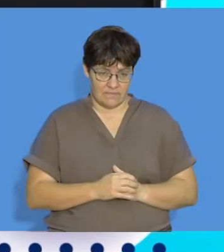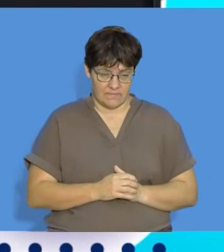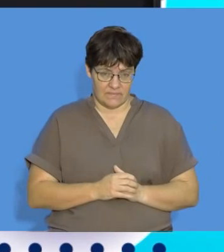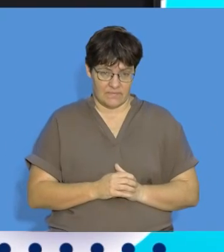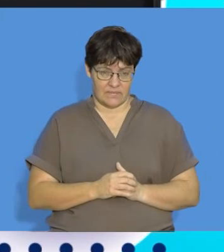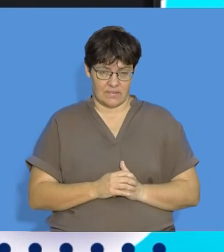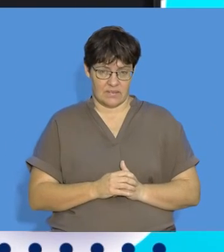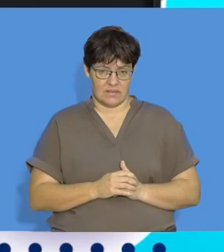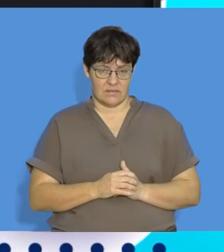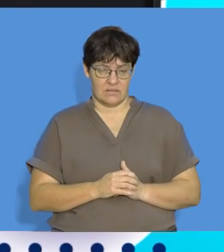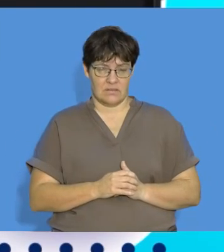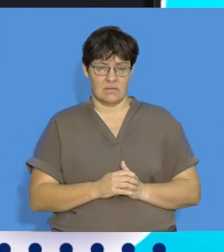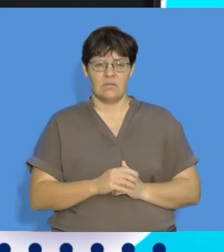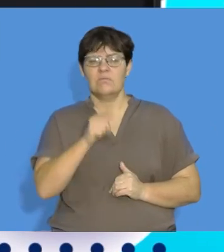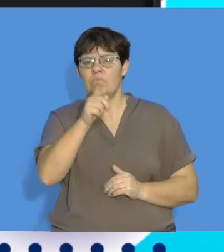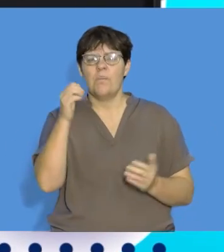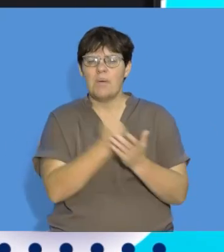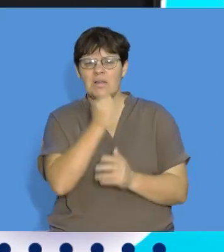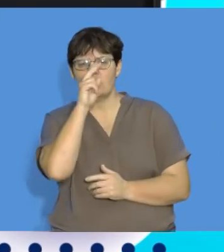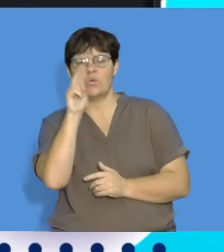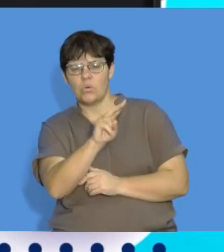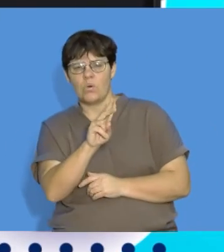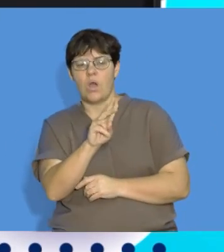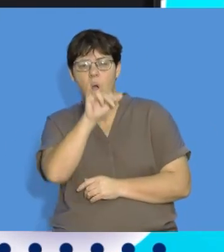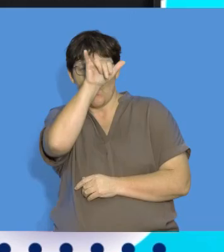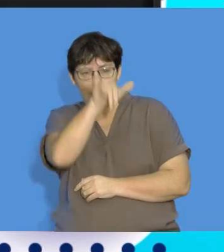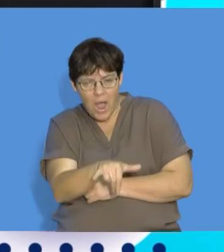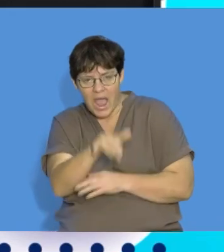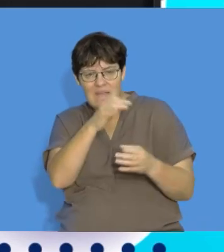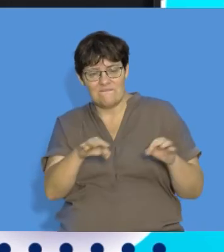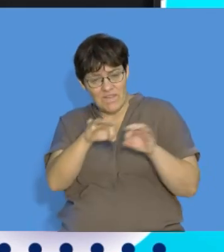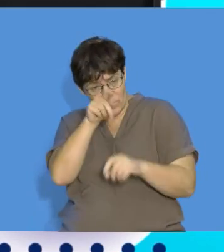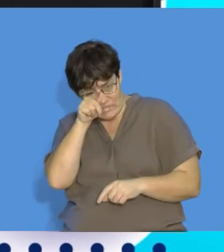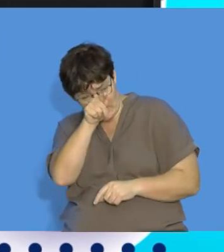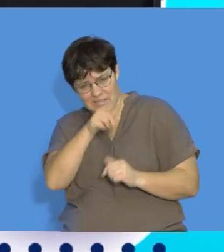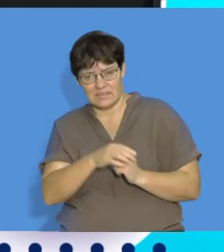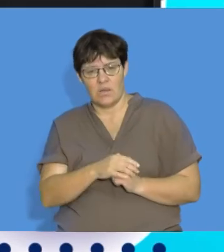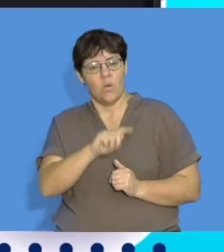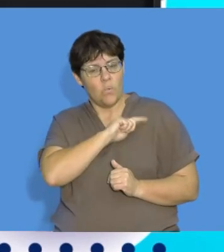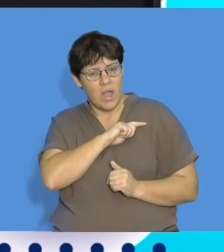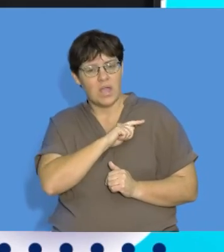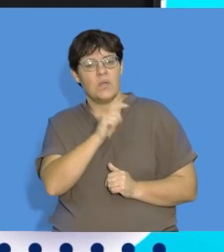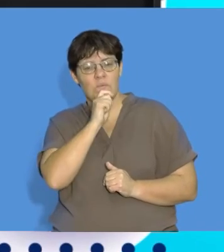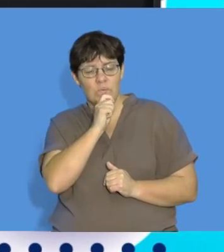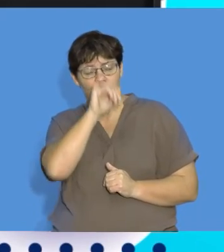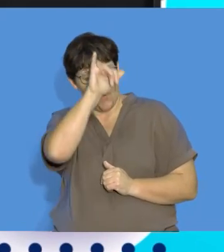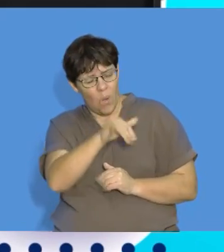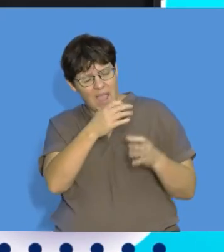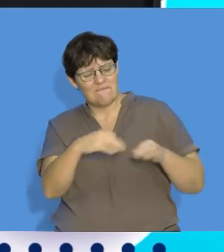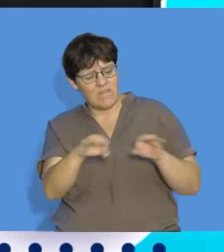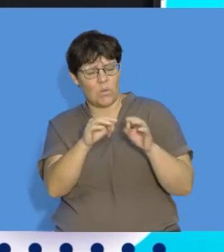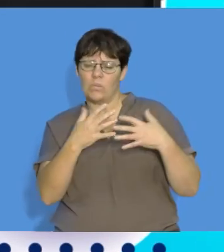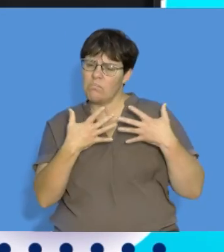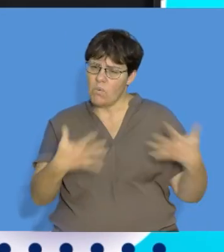satisfied. But you need to look at the y value, right? So we use the y values more than